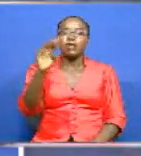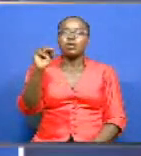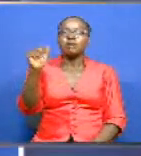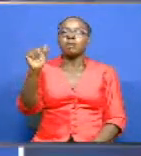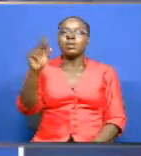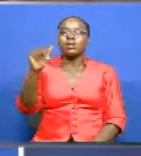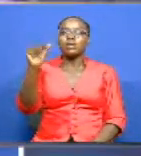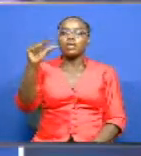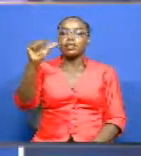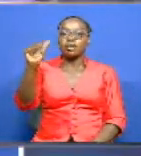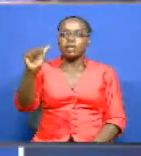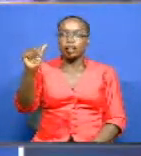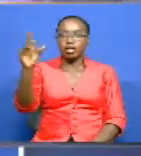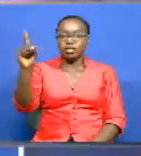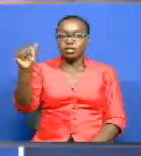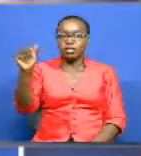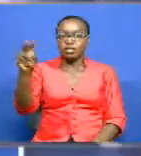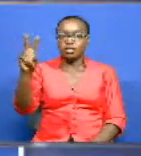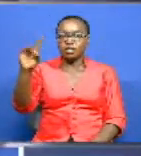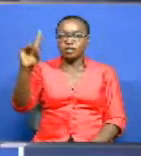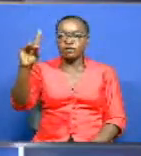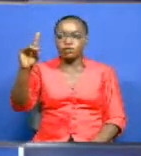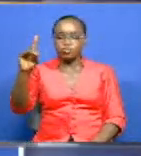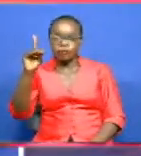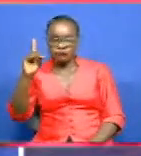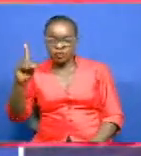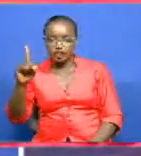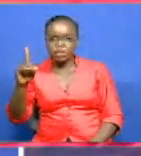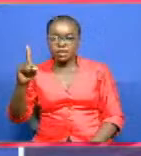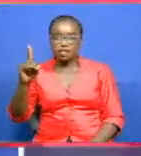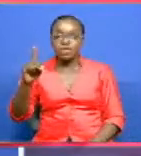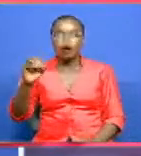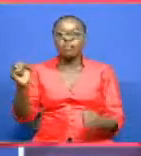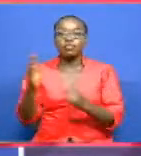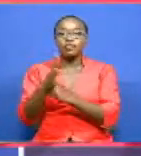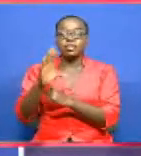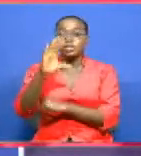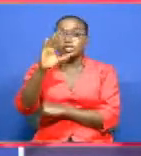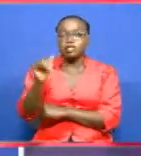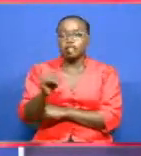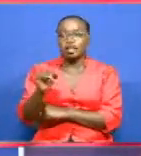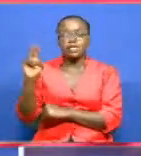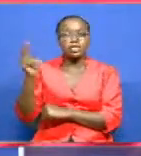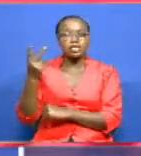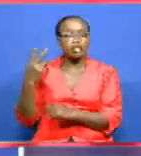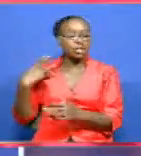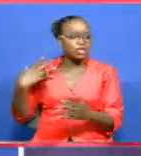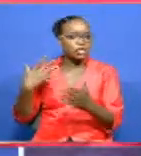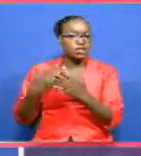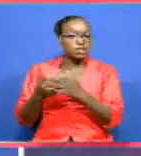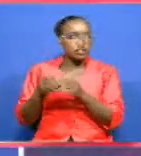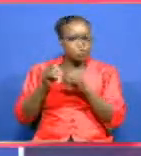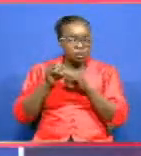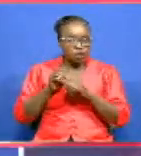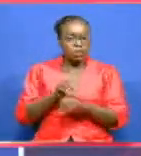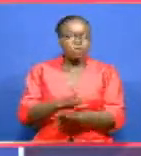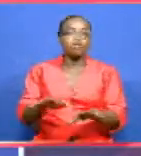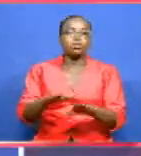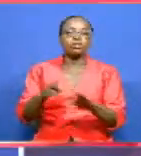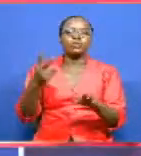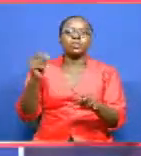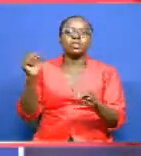took oath of office as the 14th Chief Justice of Kenya and the second since the promulgation of the